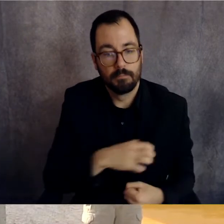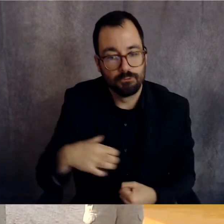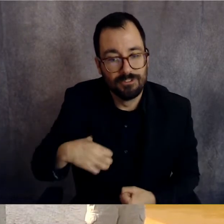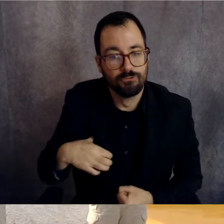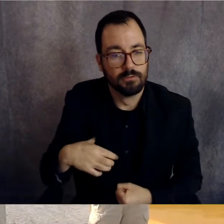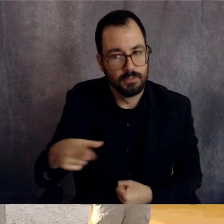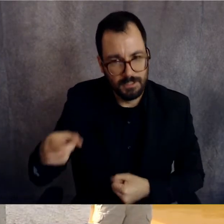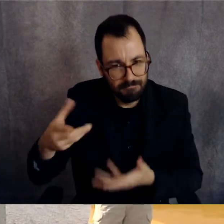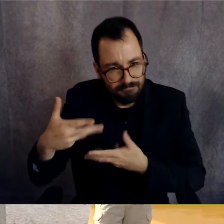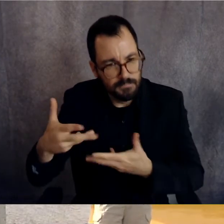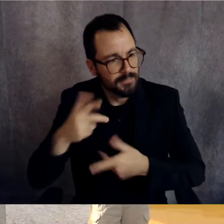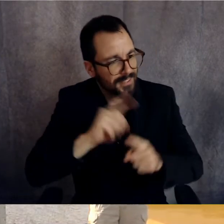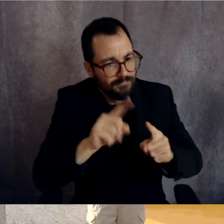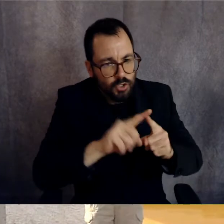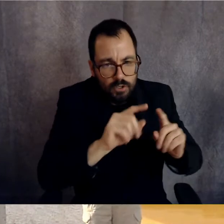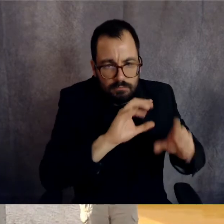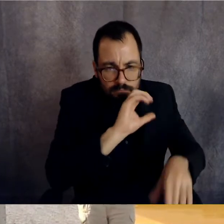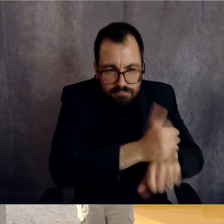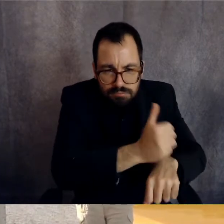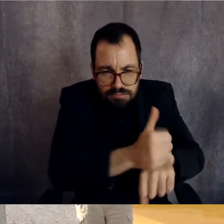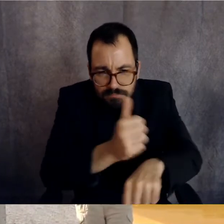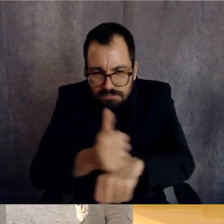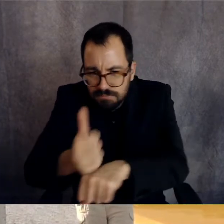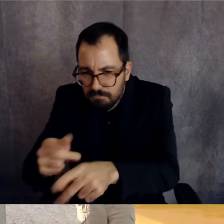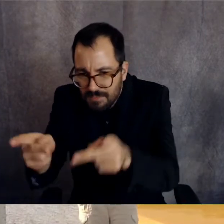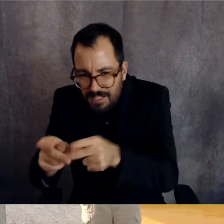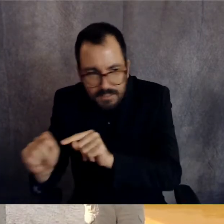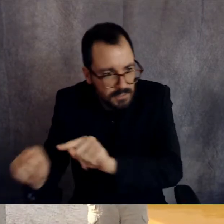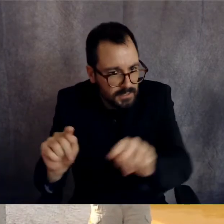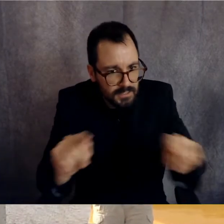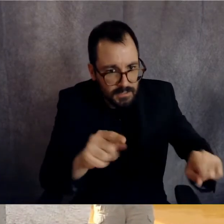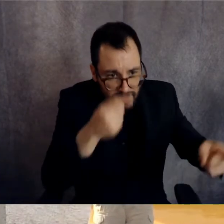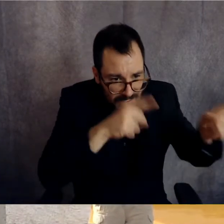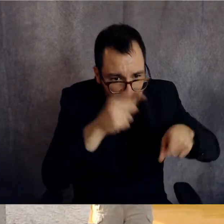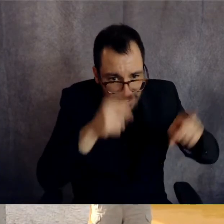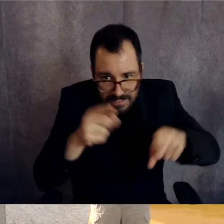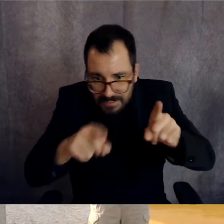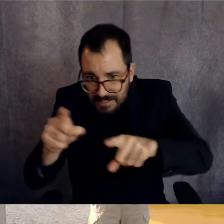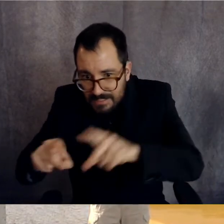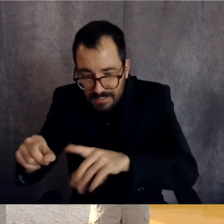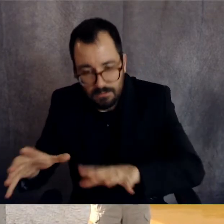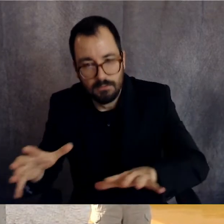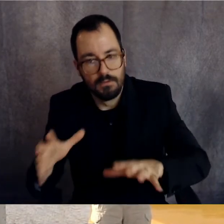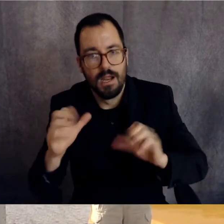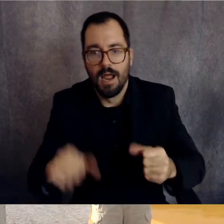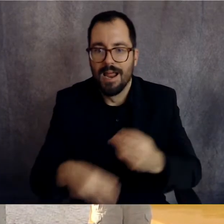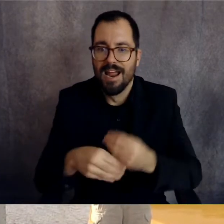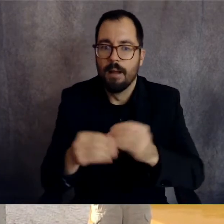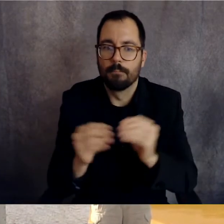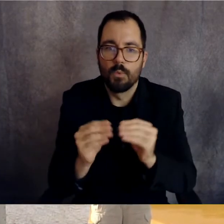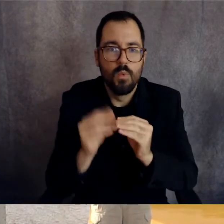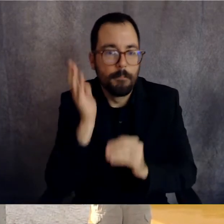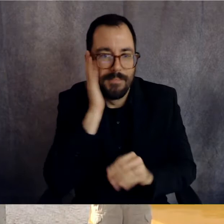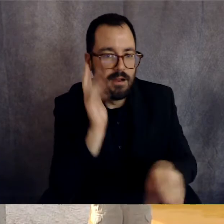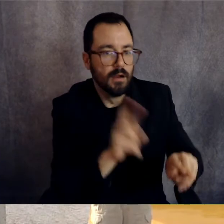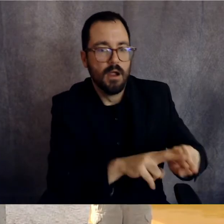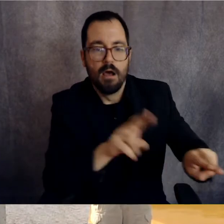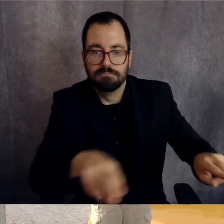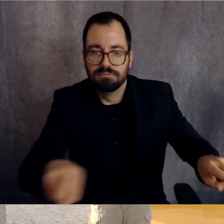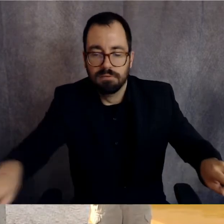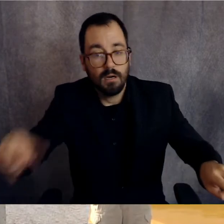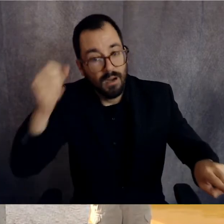Mission, Pine Street, Bridge Over Troubled Waters, and the New England Center for Homeless Vets to bring on additional beds. With